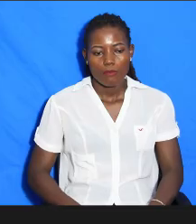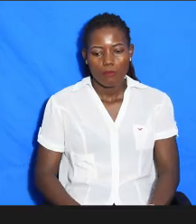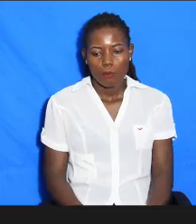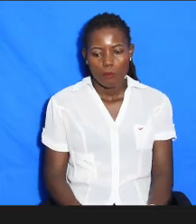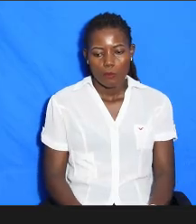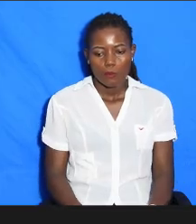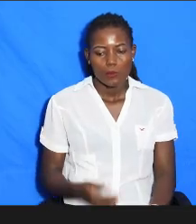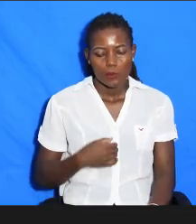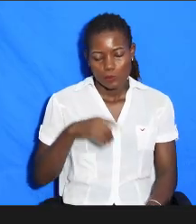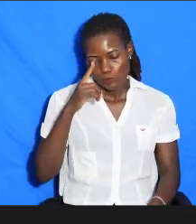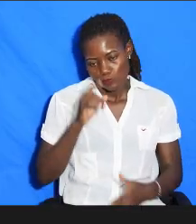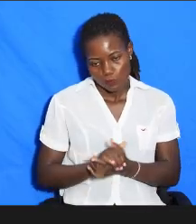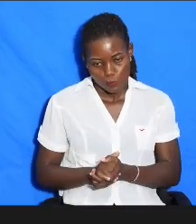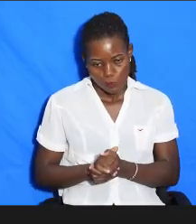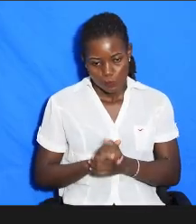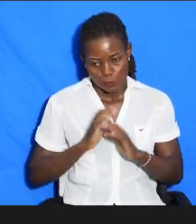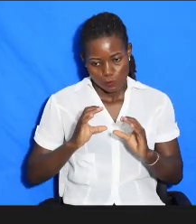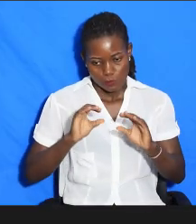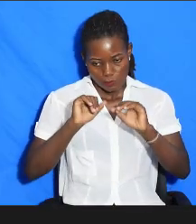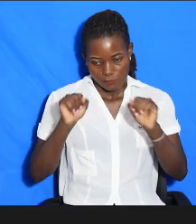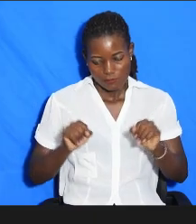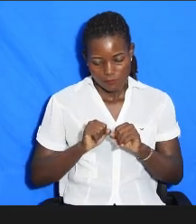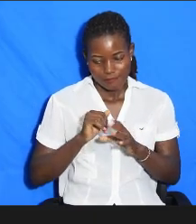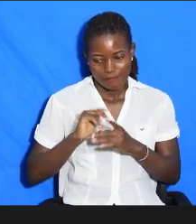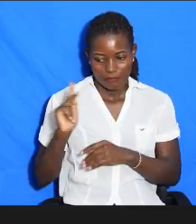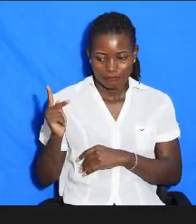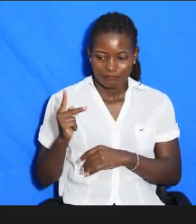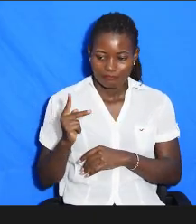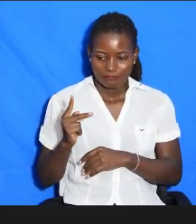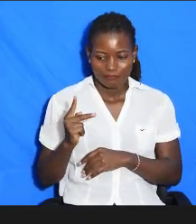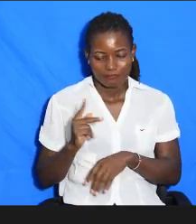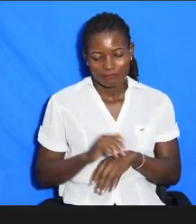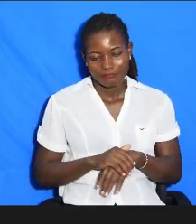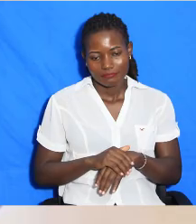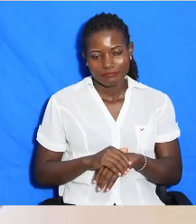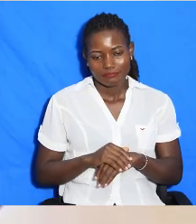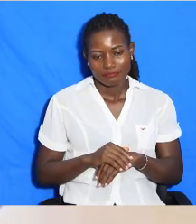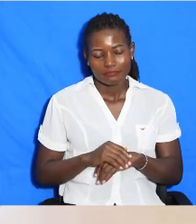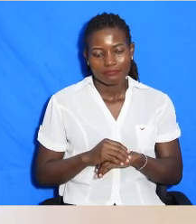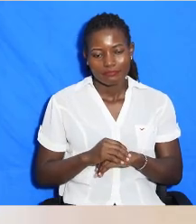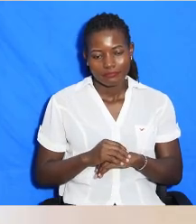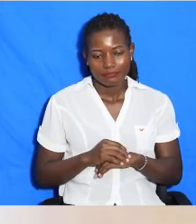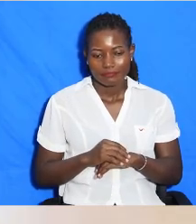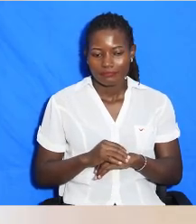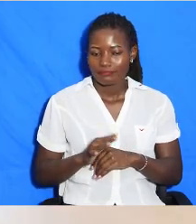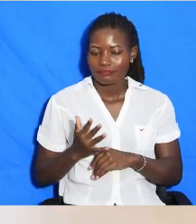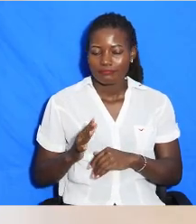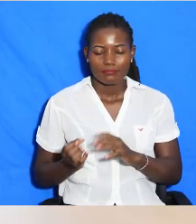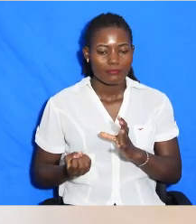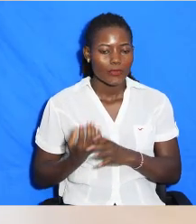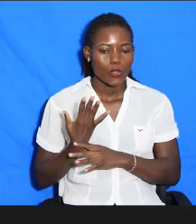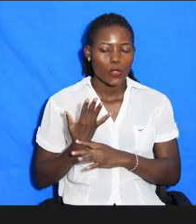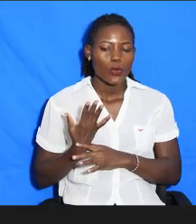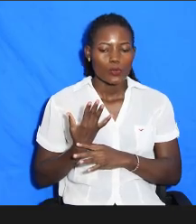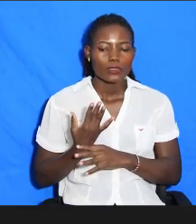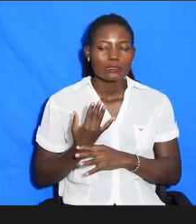I believe the coaching system in Kenya is that I can say it's learning. I can say it's growing at